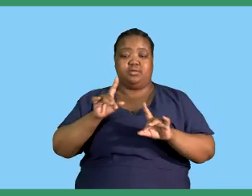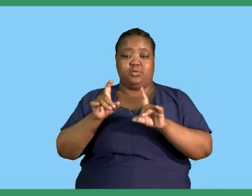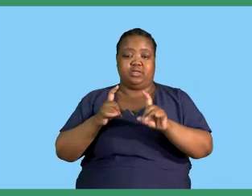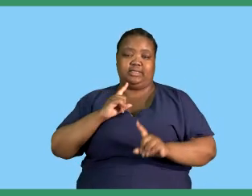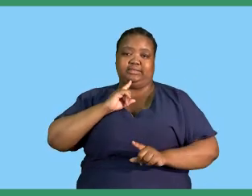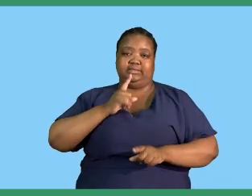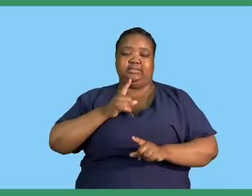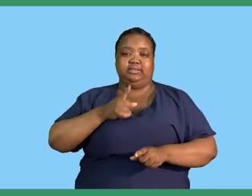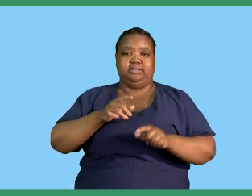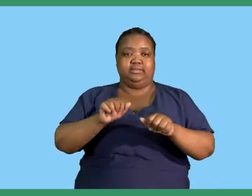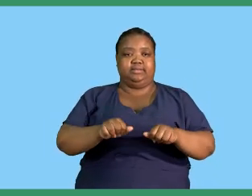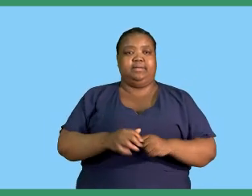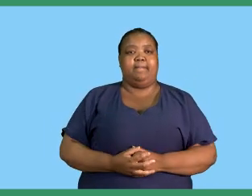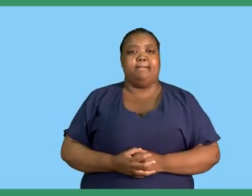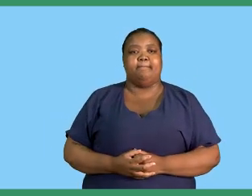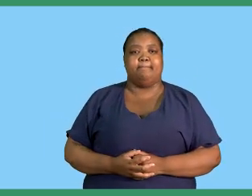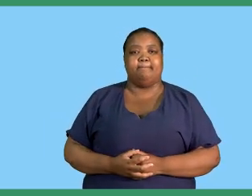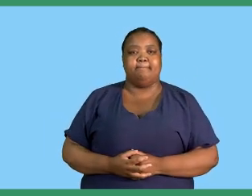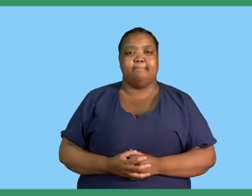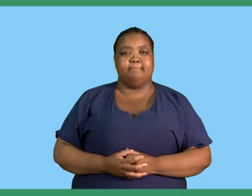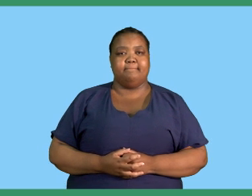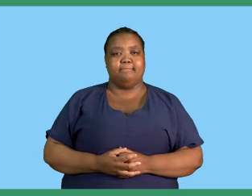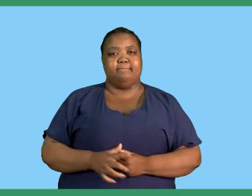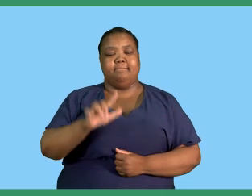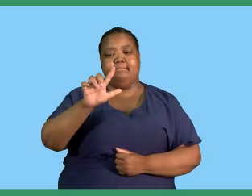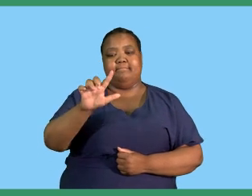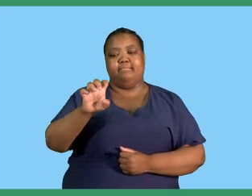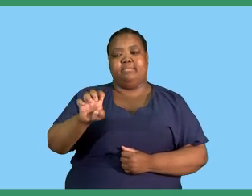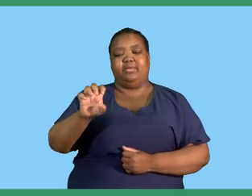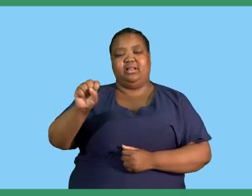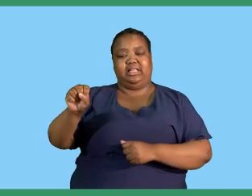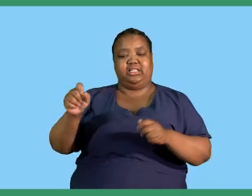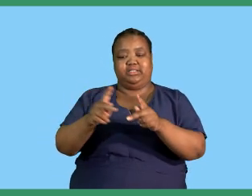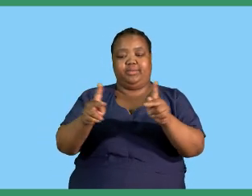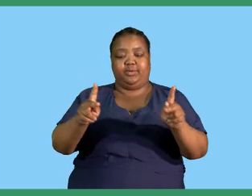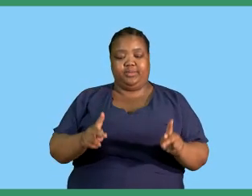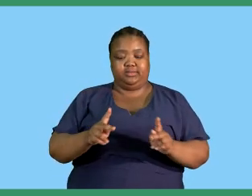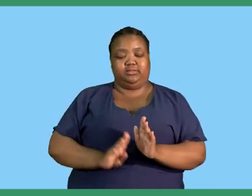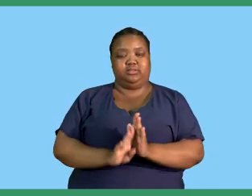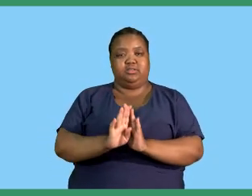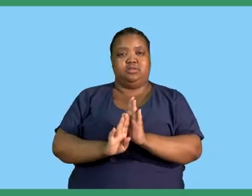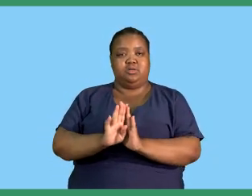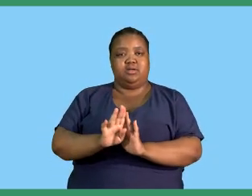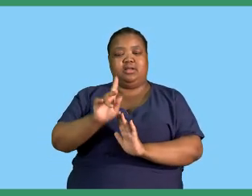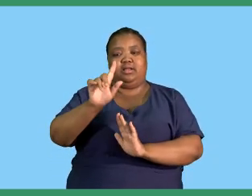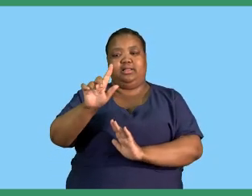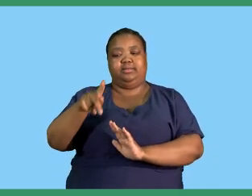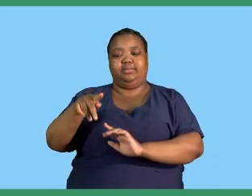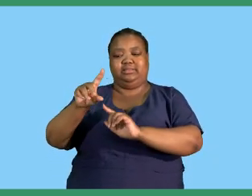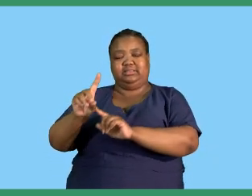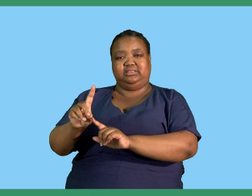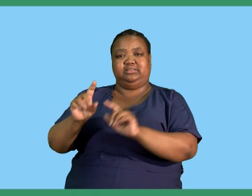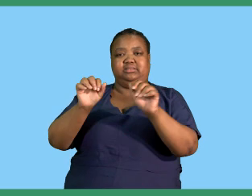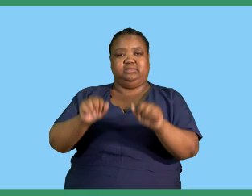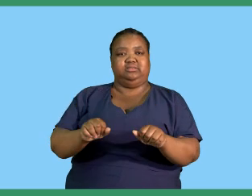question that follow, or the questions that follow. Right, we've got less property developers, which is